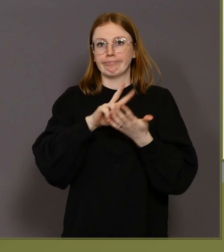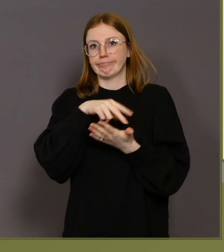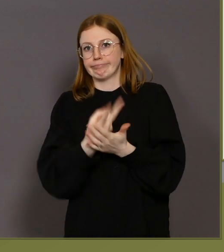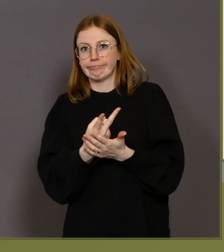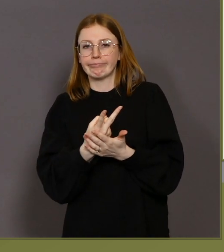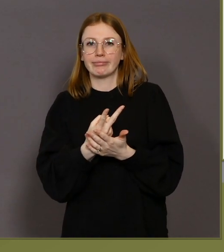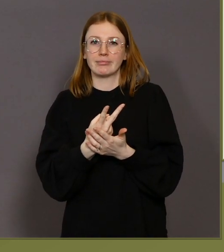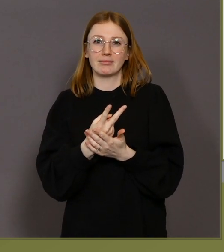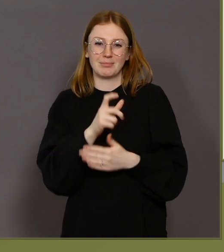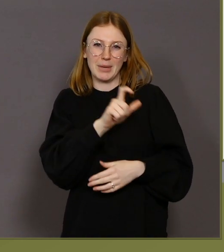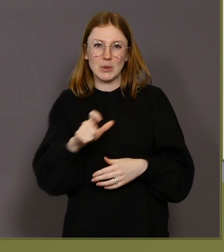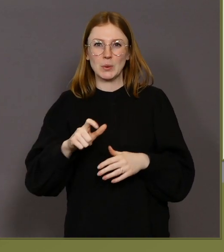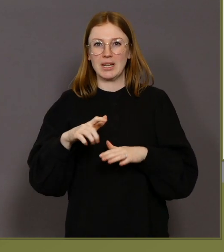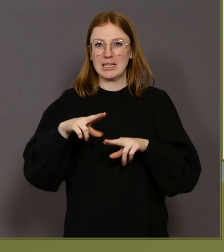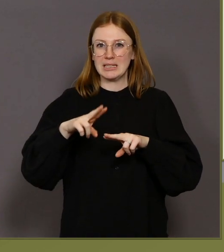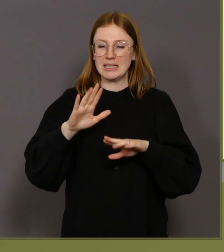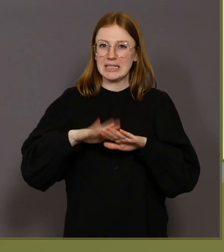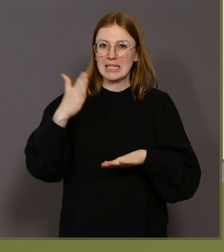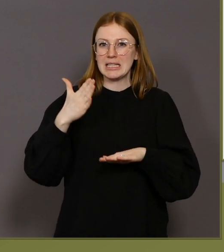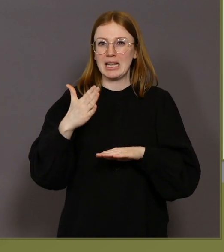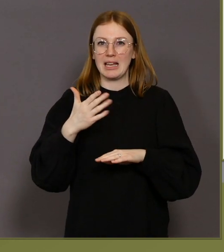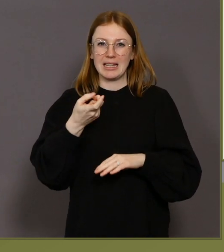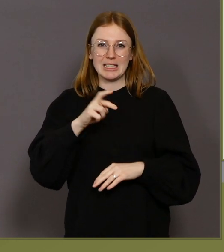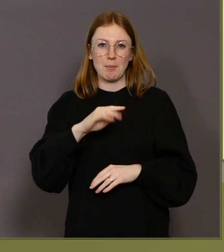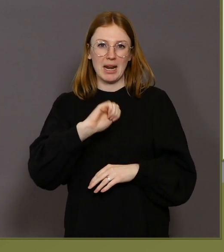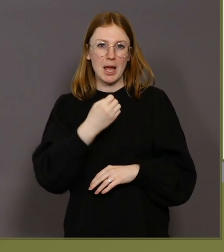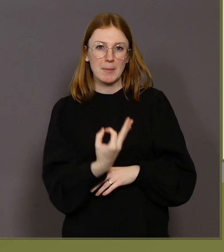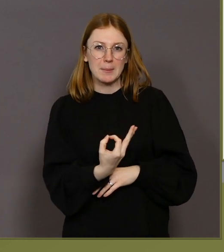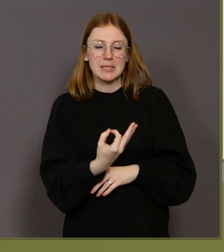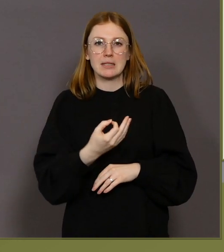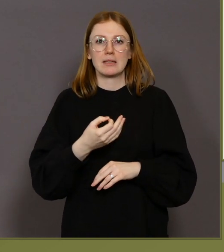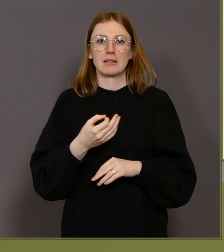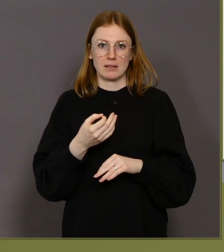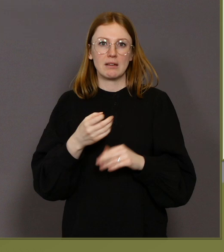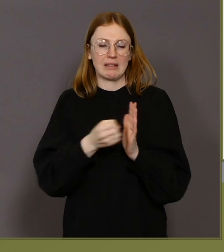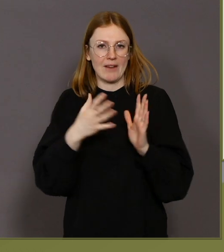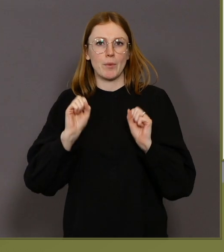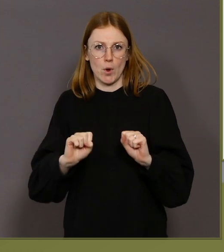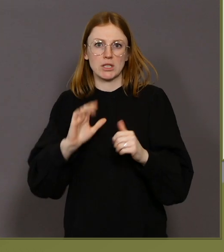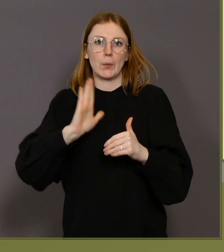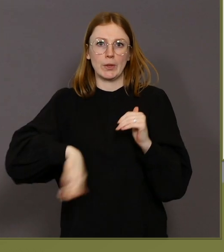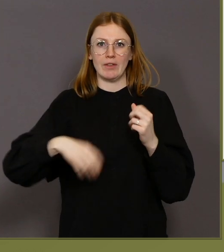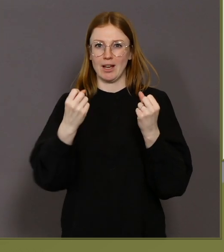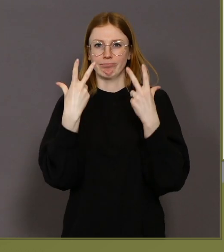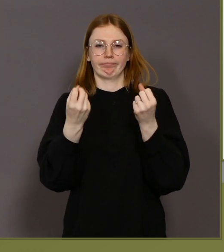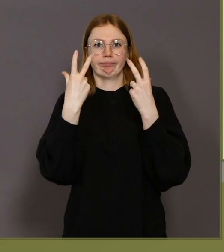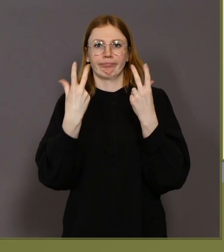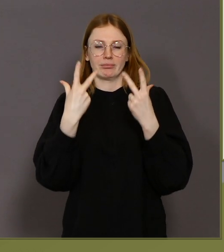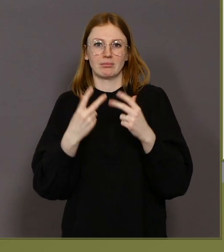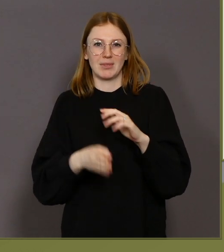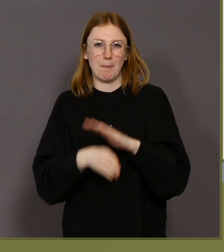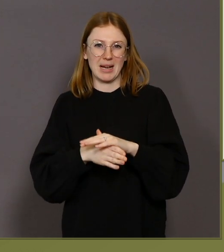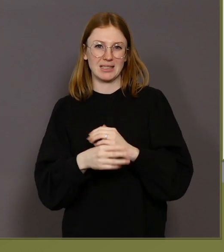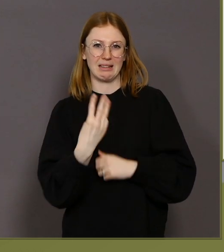to photosensitive epilepsy. And therefore, we need to avoid flickering more than 3 times in a second.